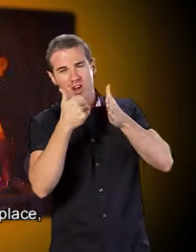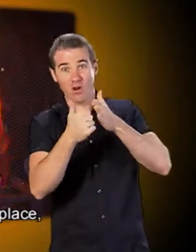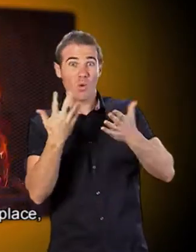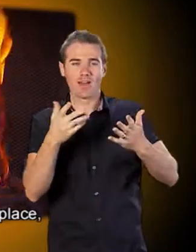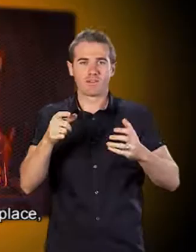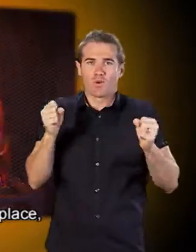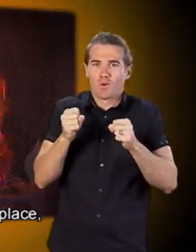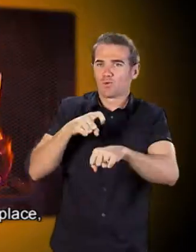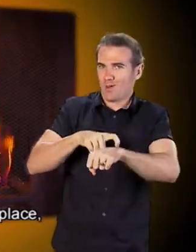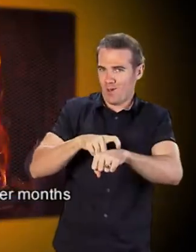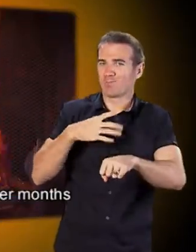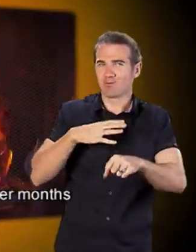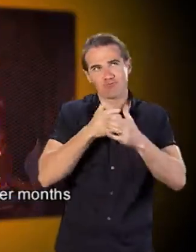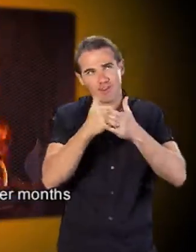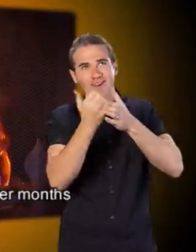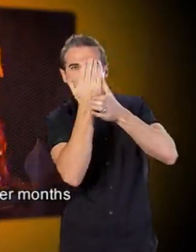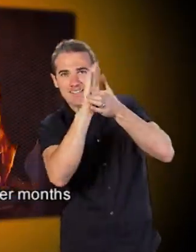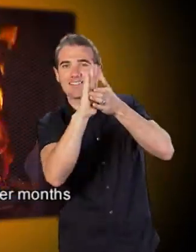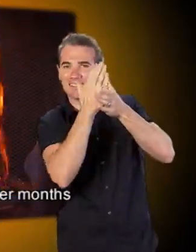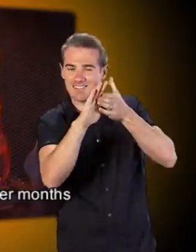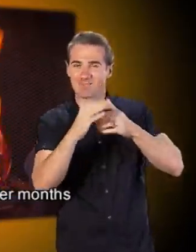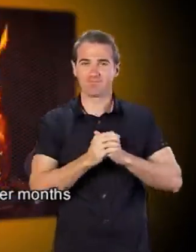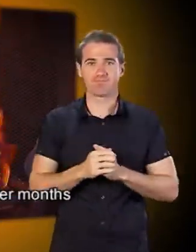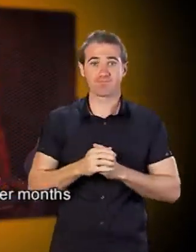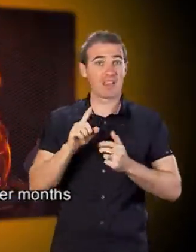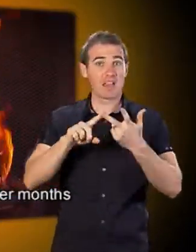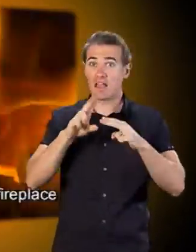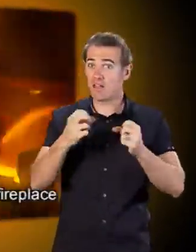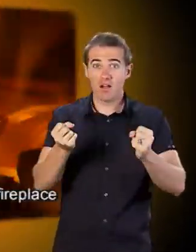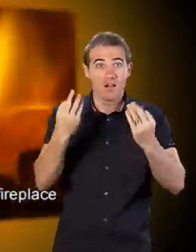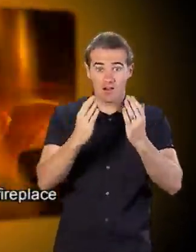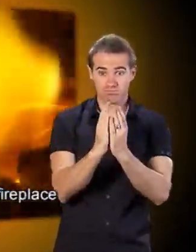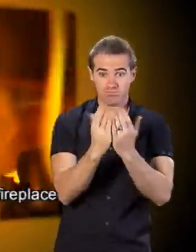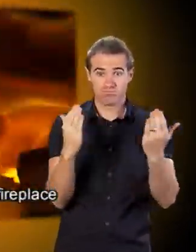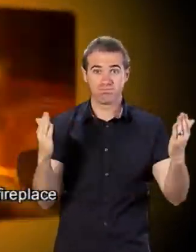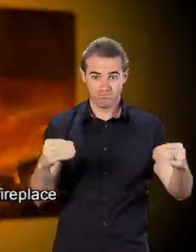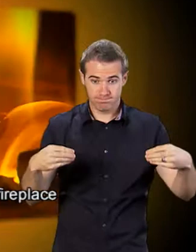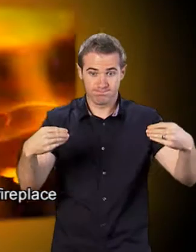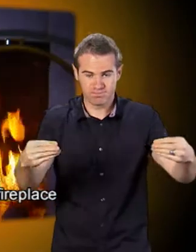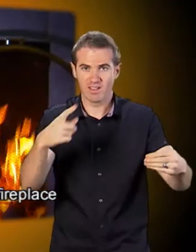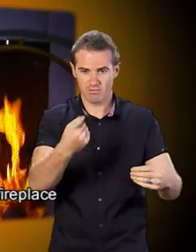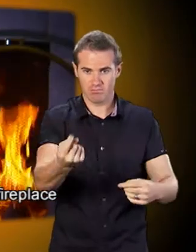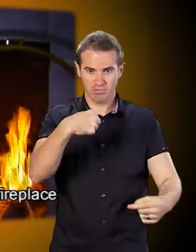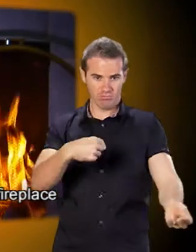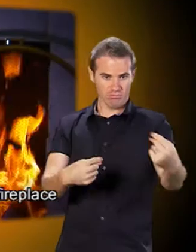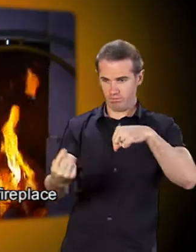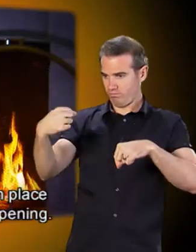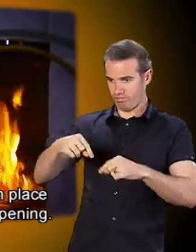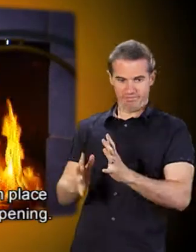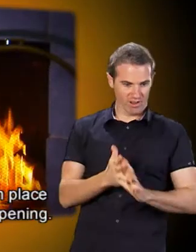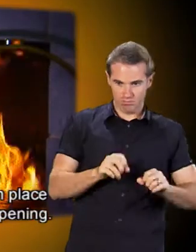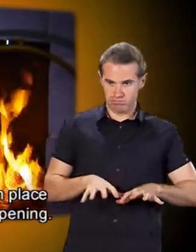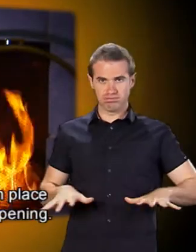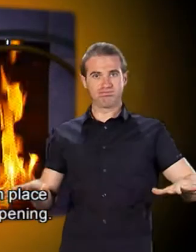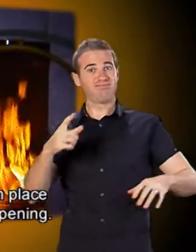regularly clean the fireplace, particularly during the cooler months of the year. Embers and ash from a fireplace can spread